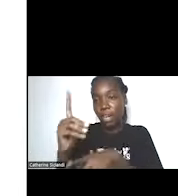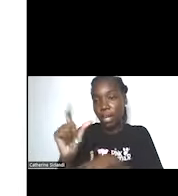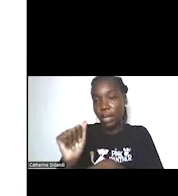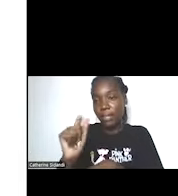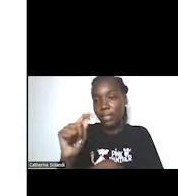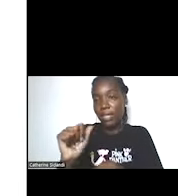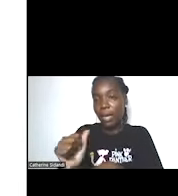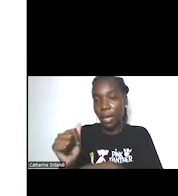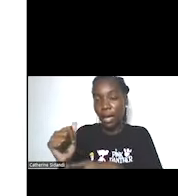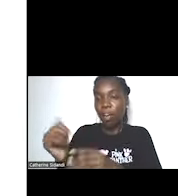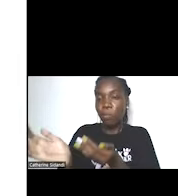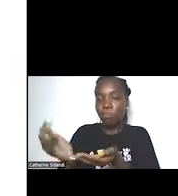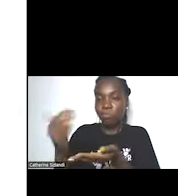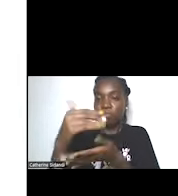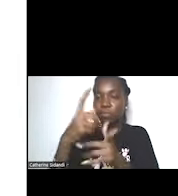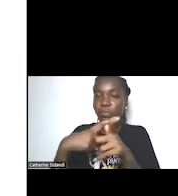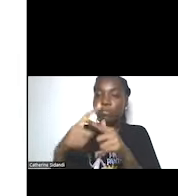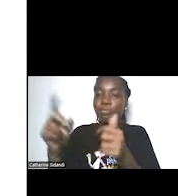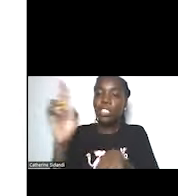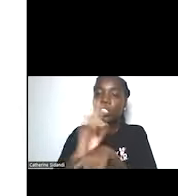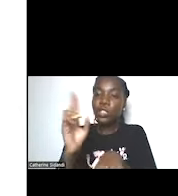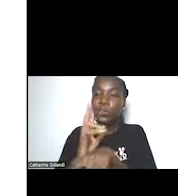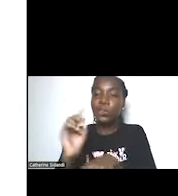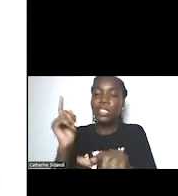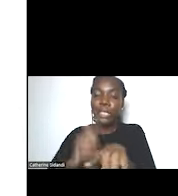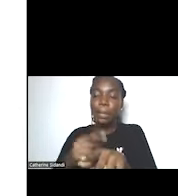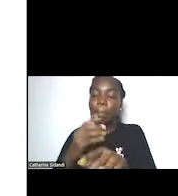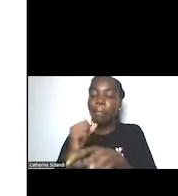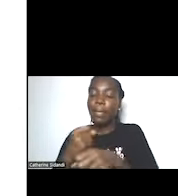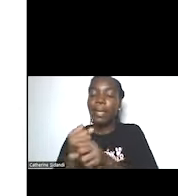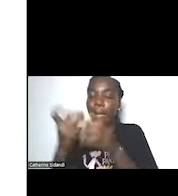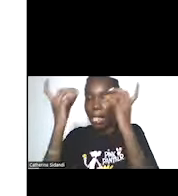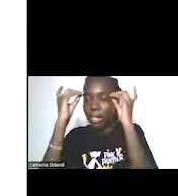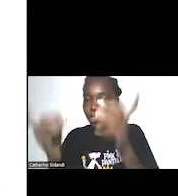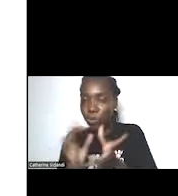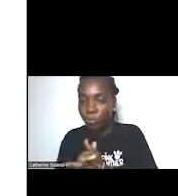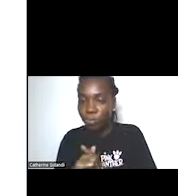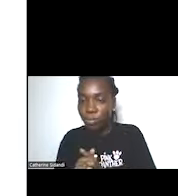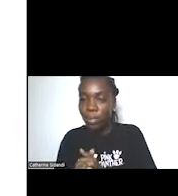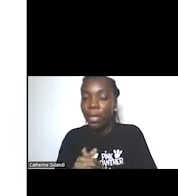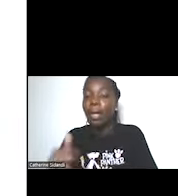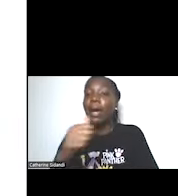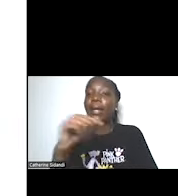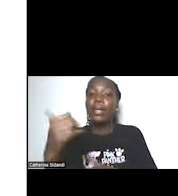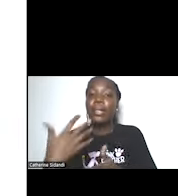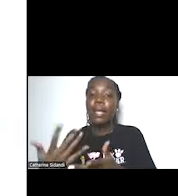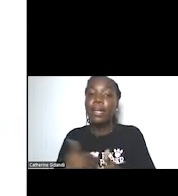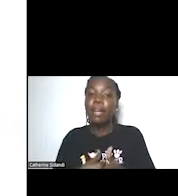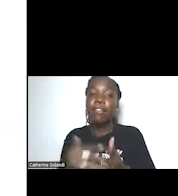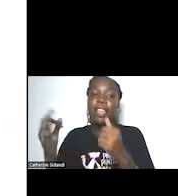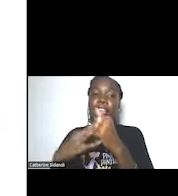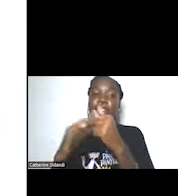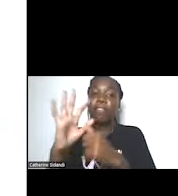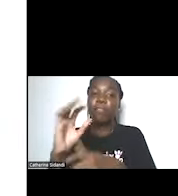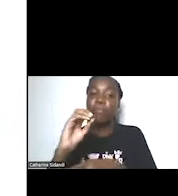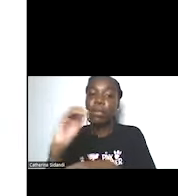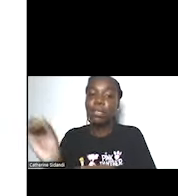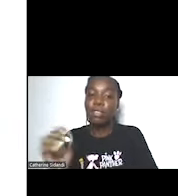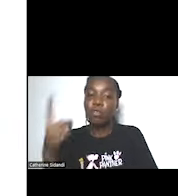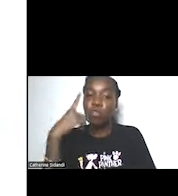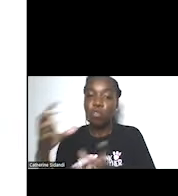so they can really use it for decision making. On the other hand, we are having that 85% of companies